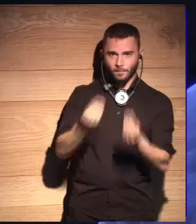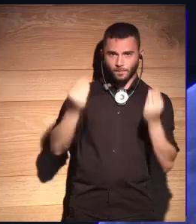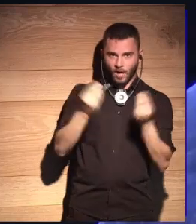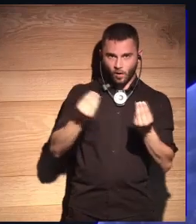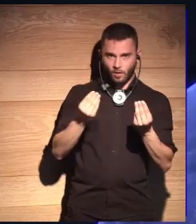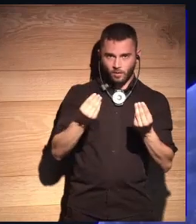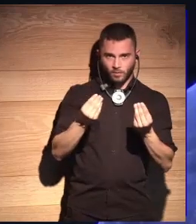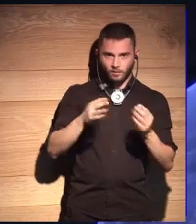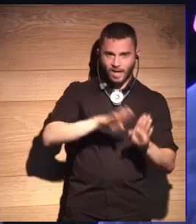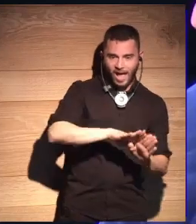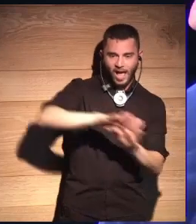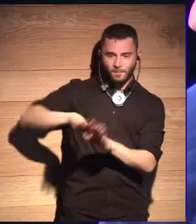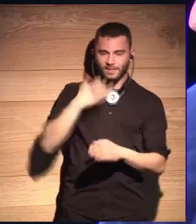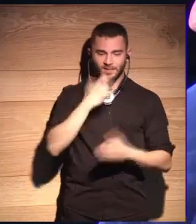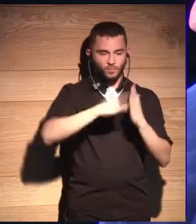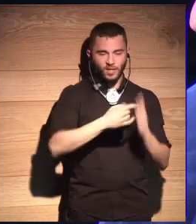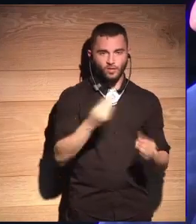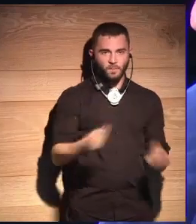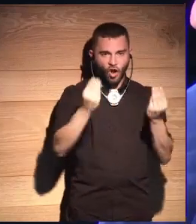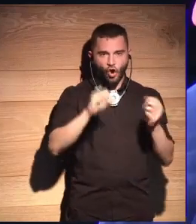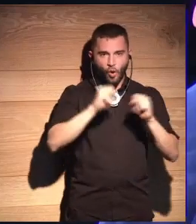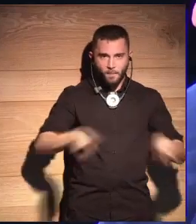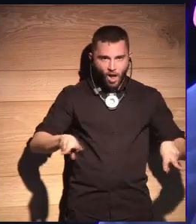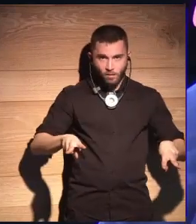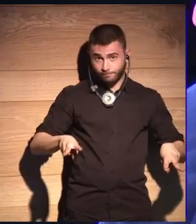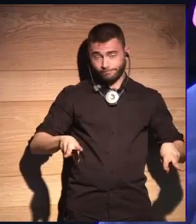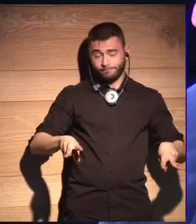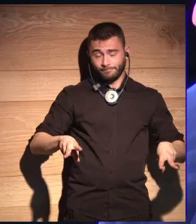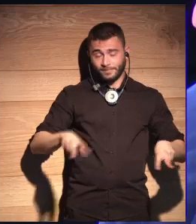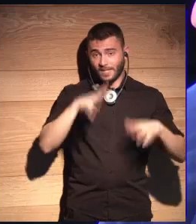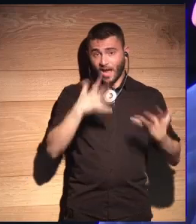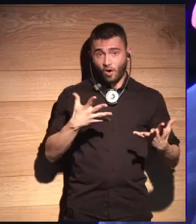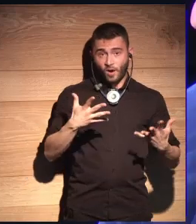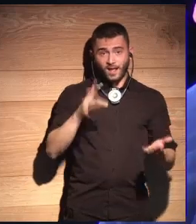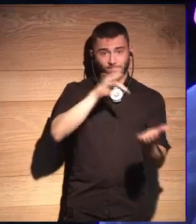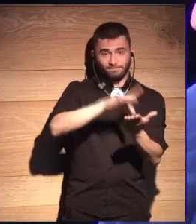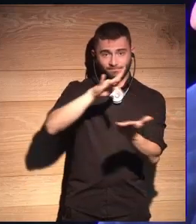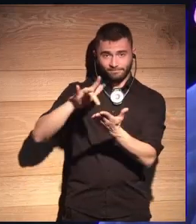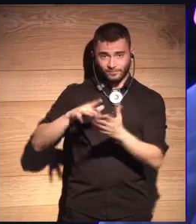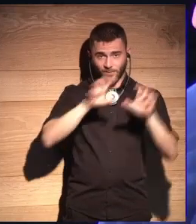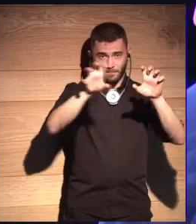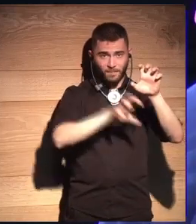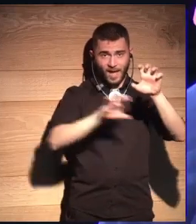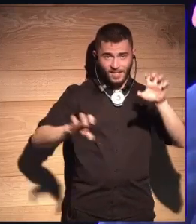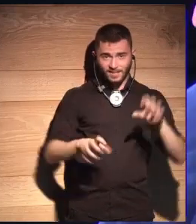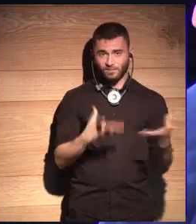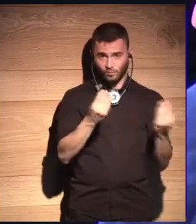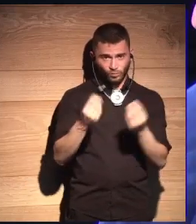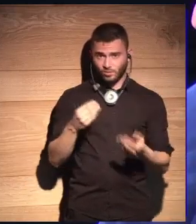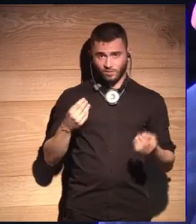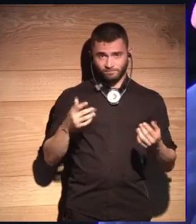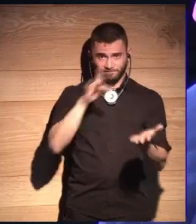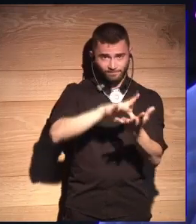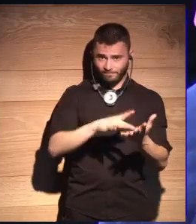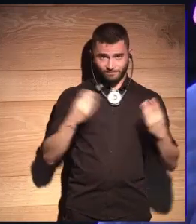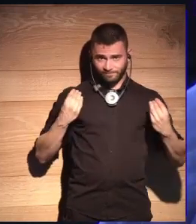will represent your interests better, regardless of the project that they intend to execute. That is, I think, part of what we are seeing in many